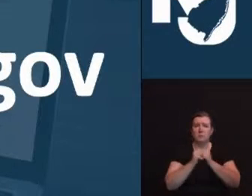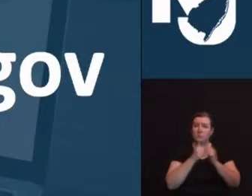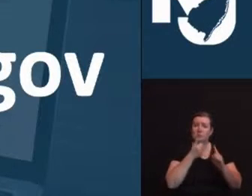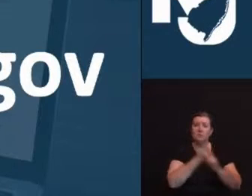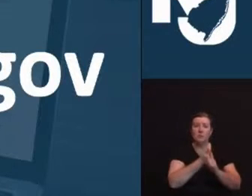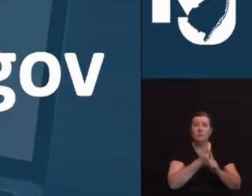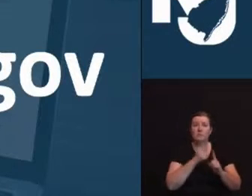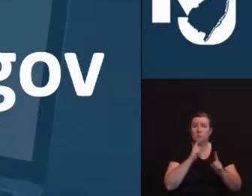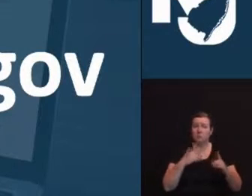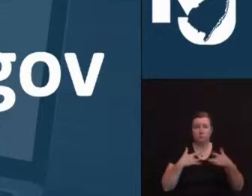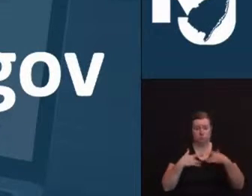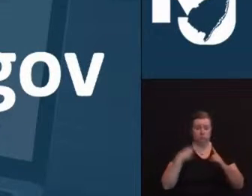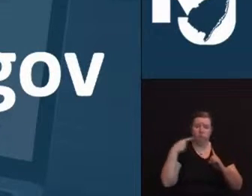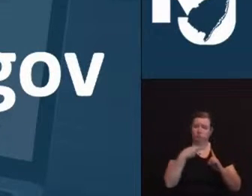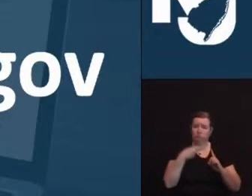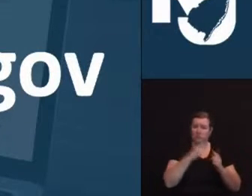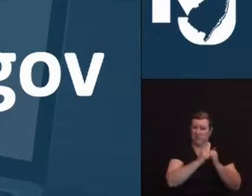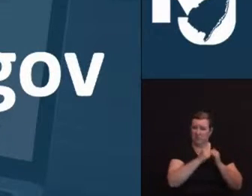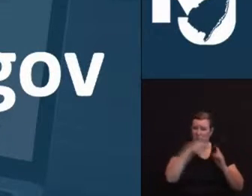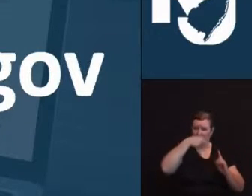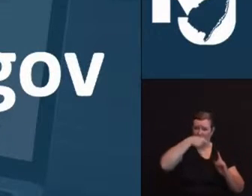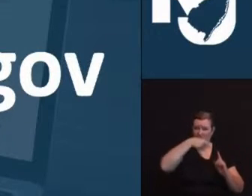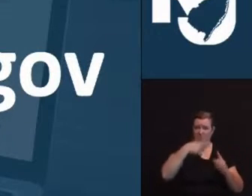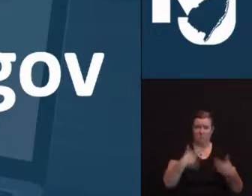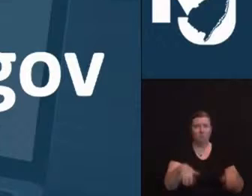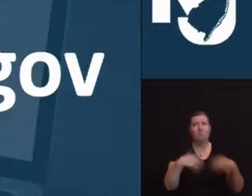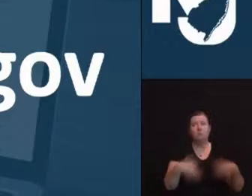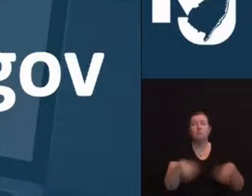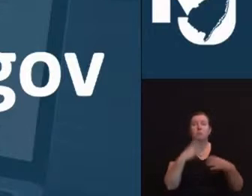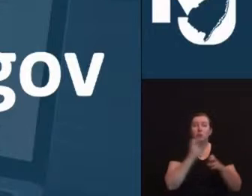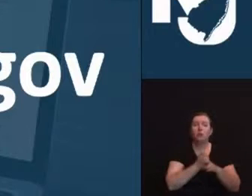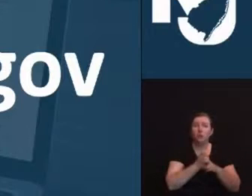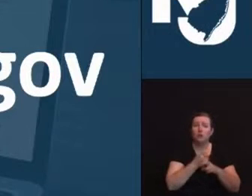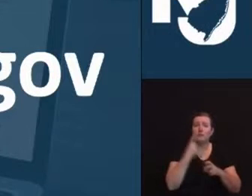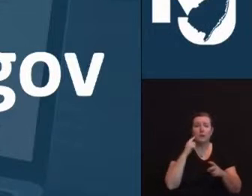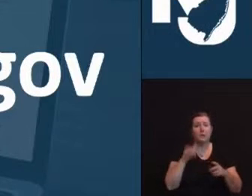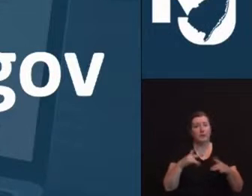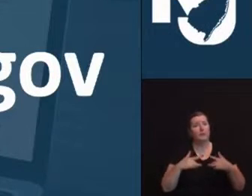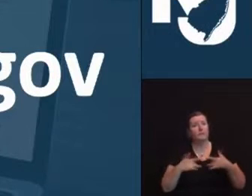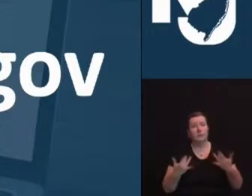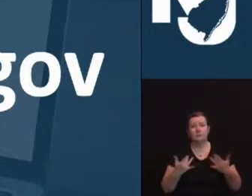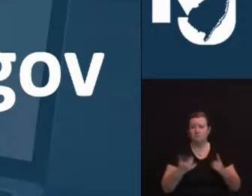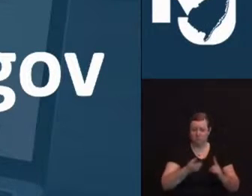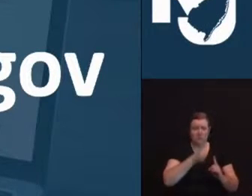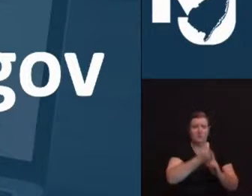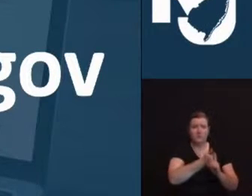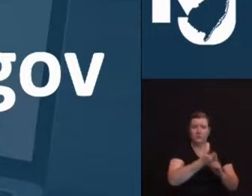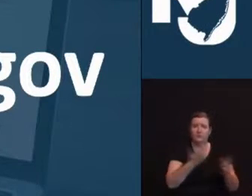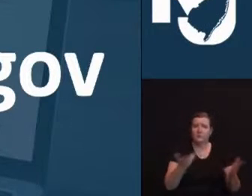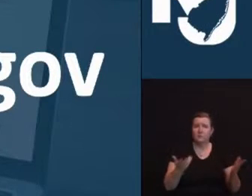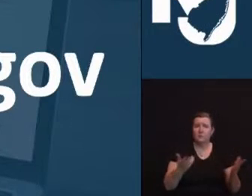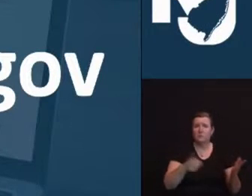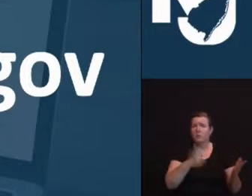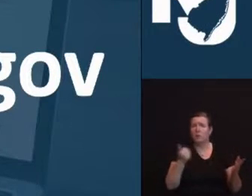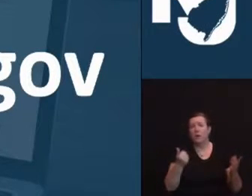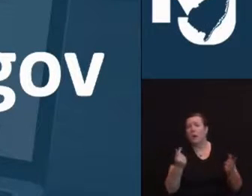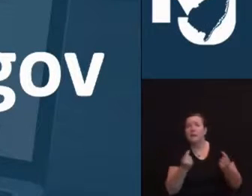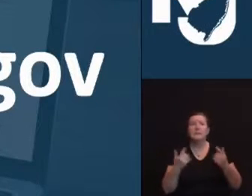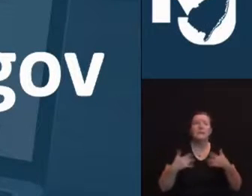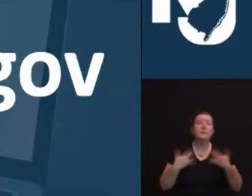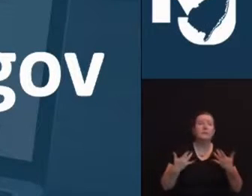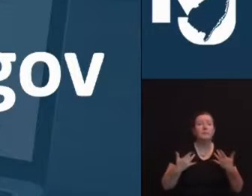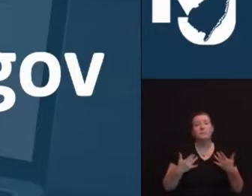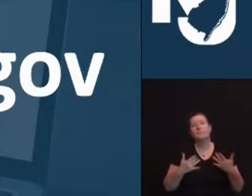from whether or not, Judy and Tina, it is from the actual sporting event or the adjacent activities, whether it's the locker room, a pizza